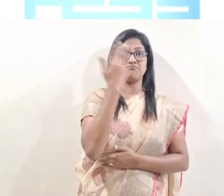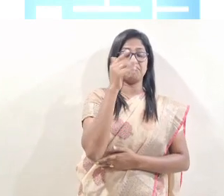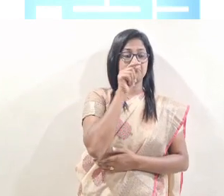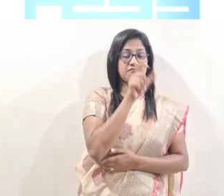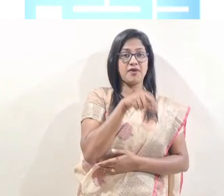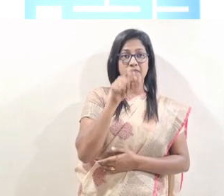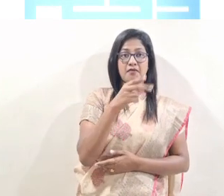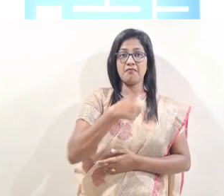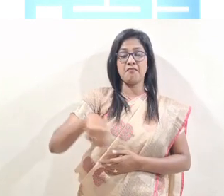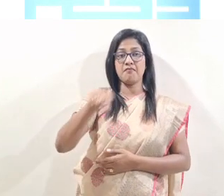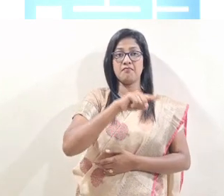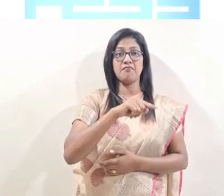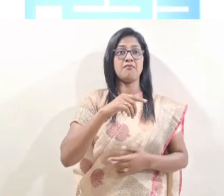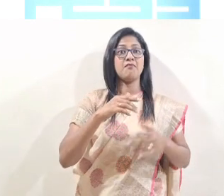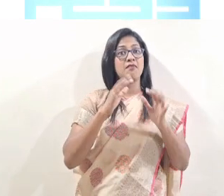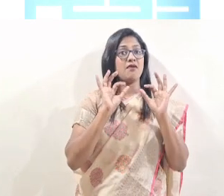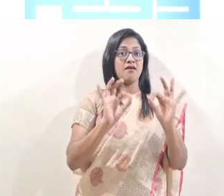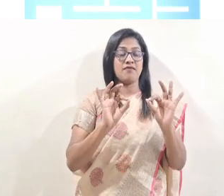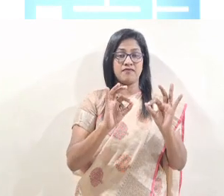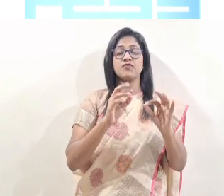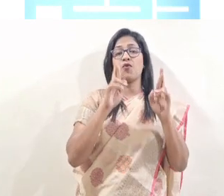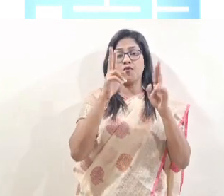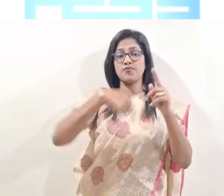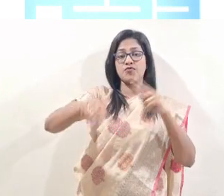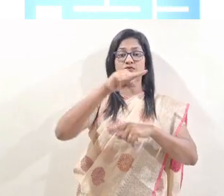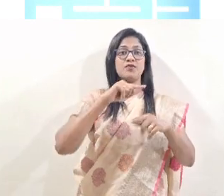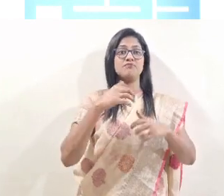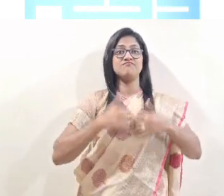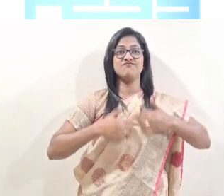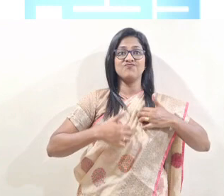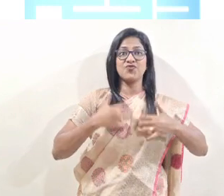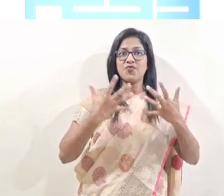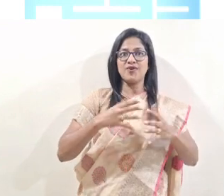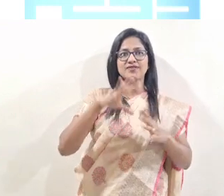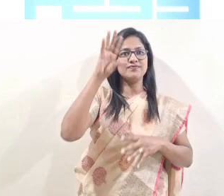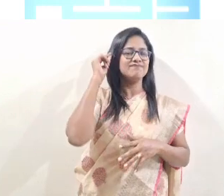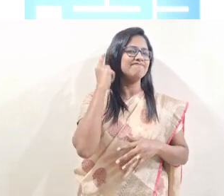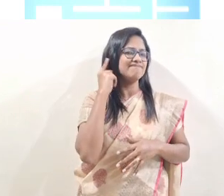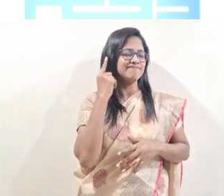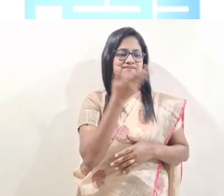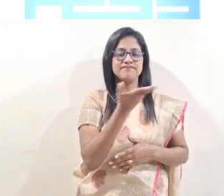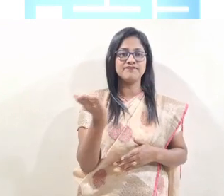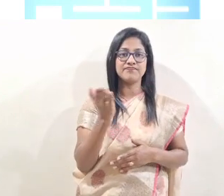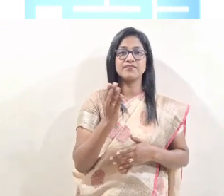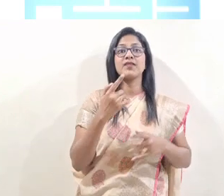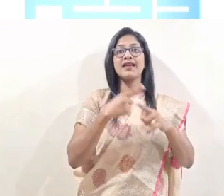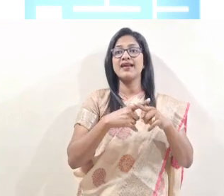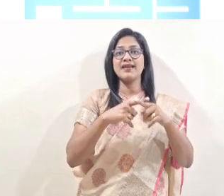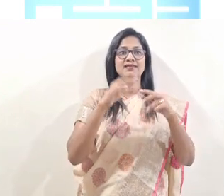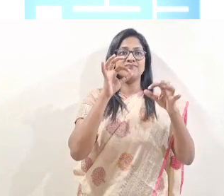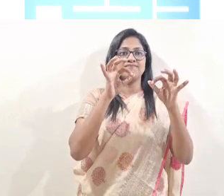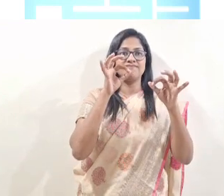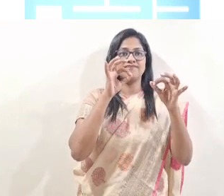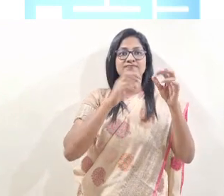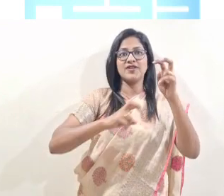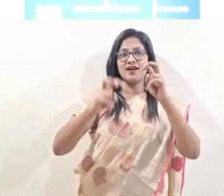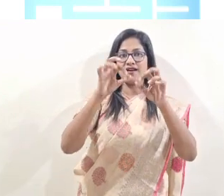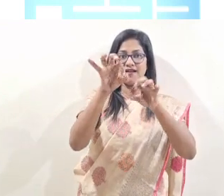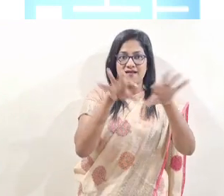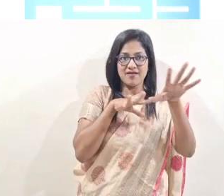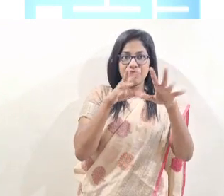I'm sure all of you are very eager to listen to them. The topic of the session is embedding resilience in urban transport, and with a